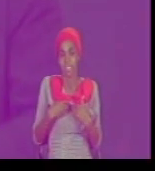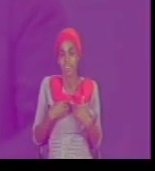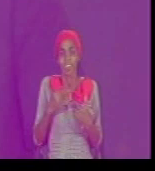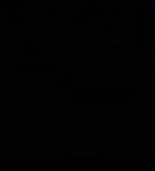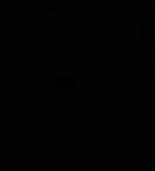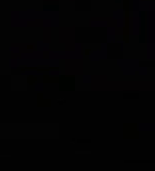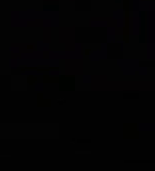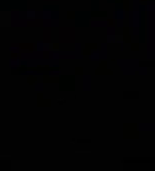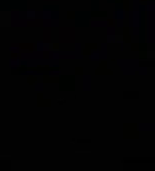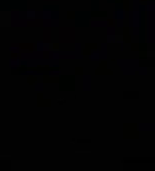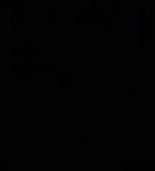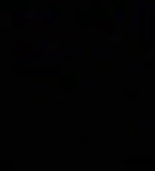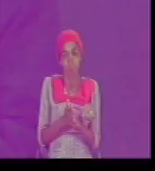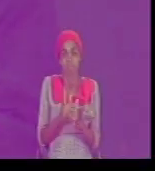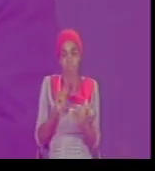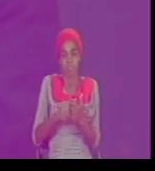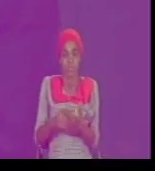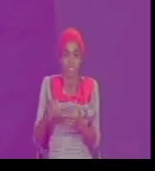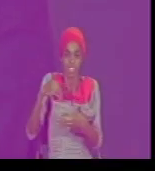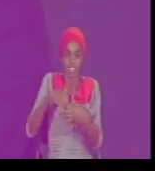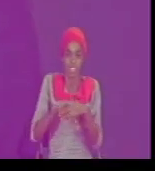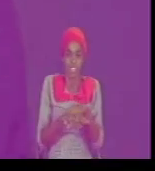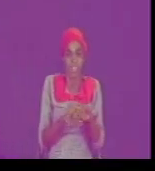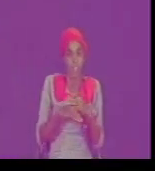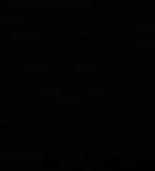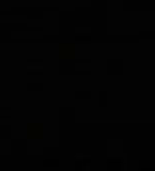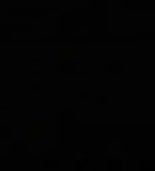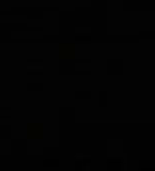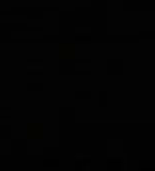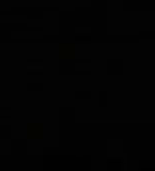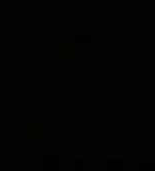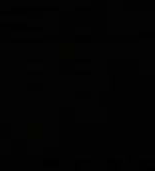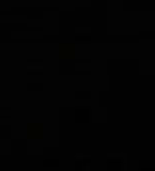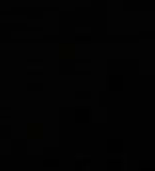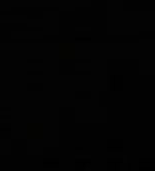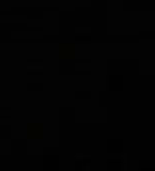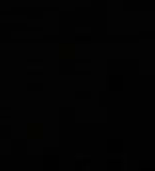being taught the word of God. Exodus chapter 32.